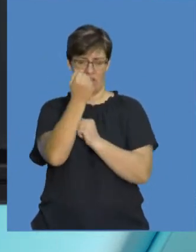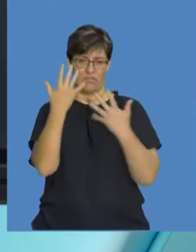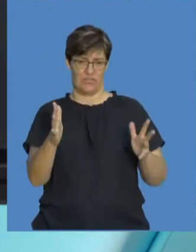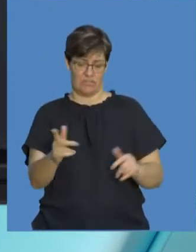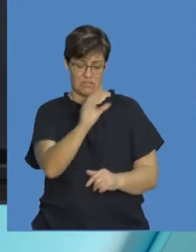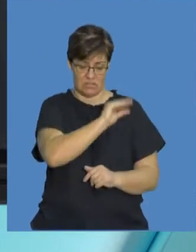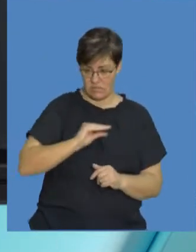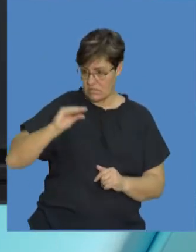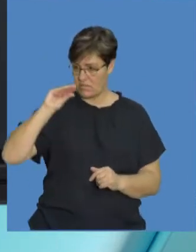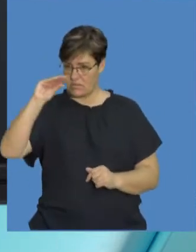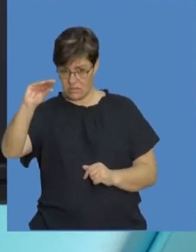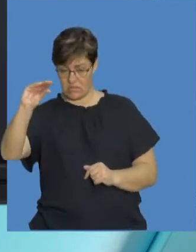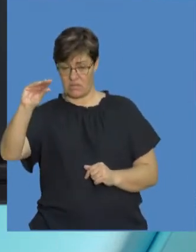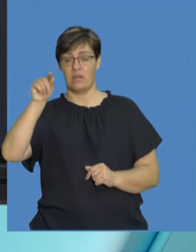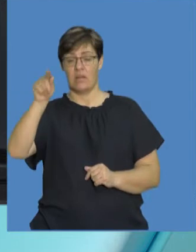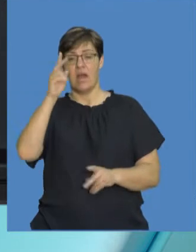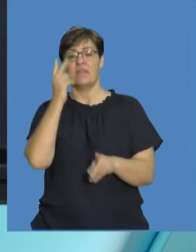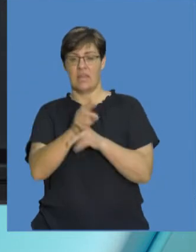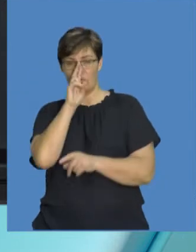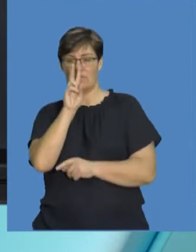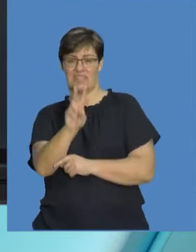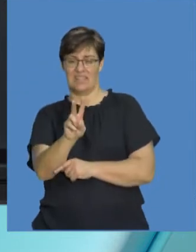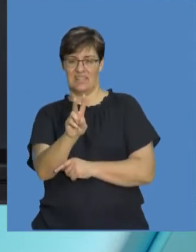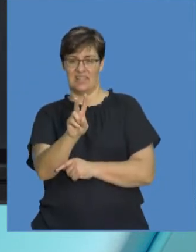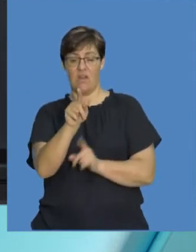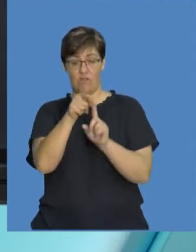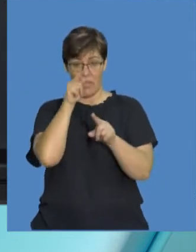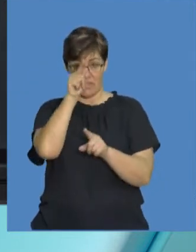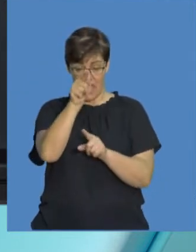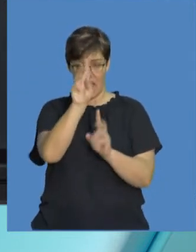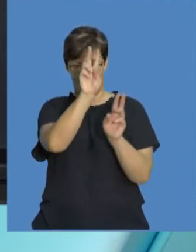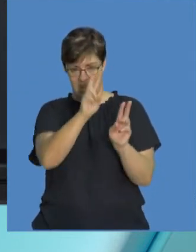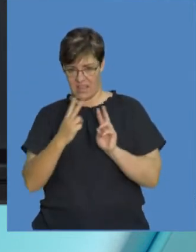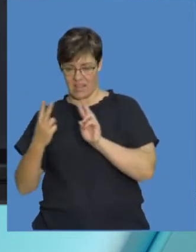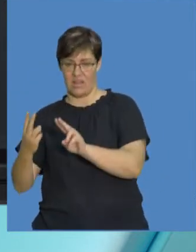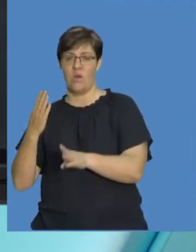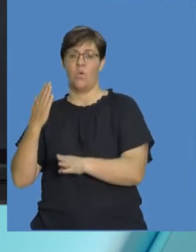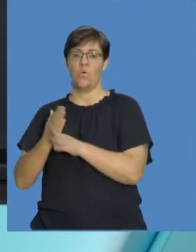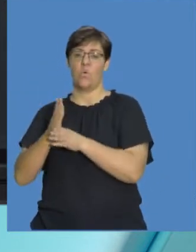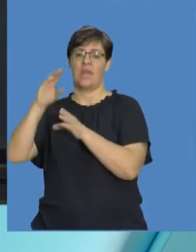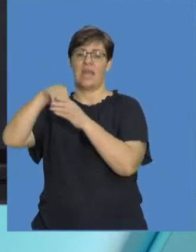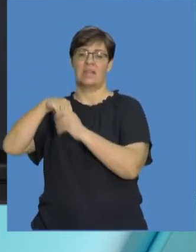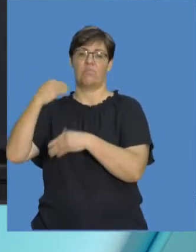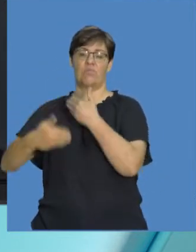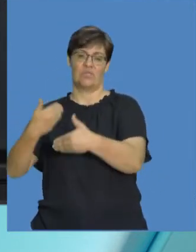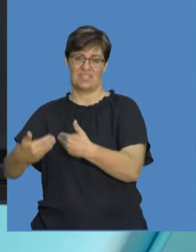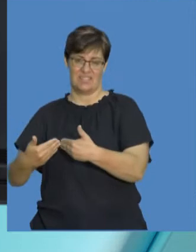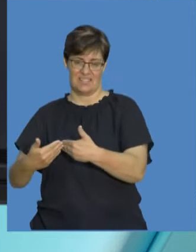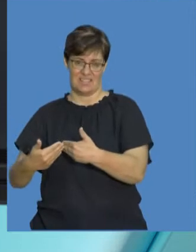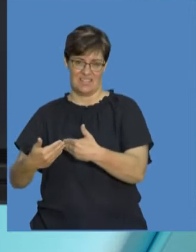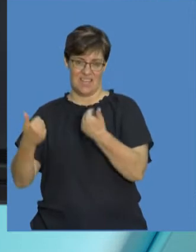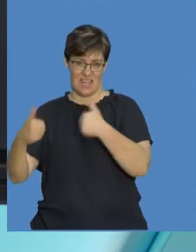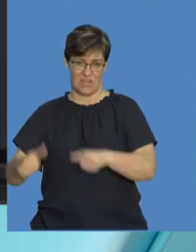Clear? And once it's in your factory overheads, you will see it will then move into your work